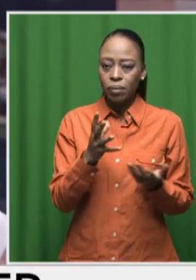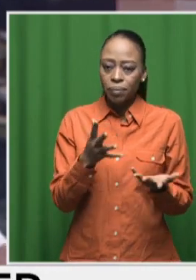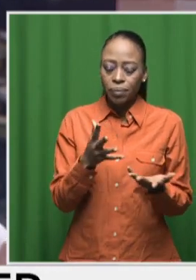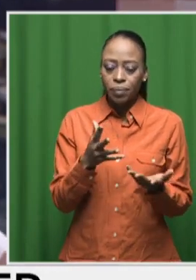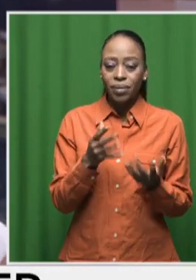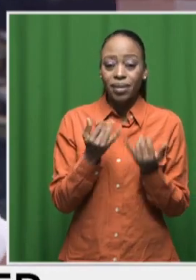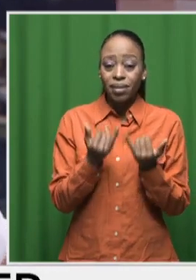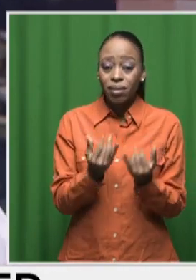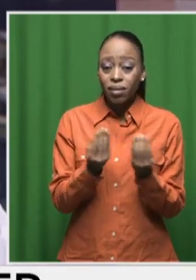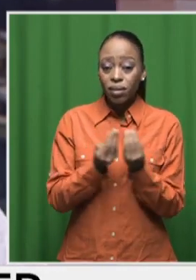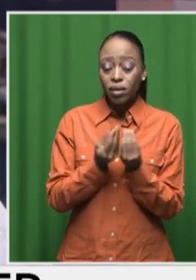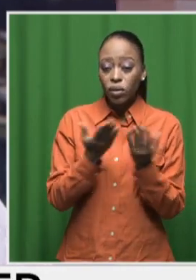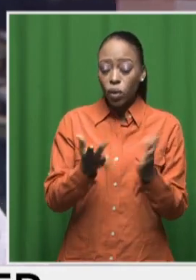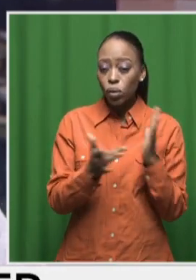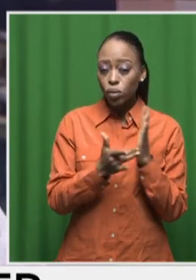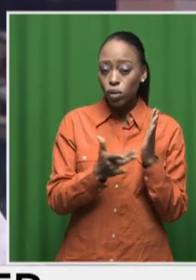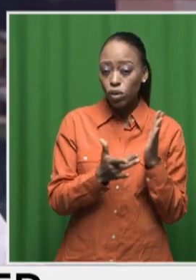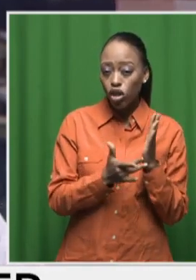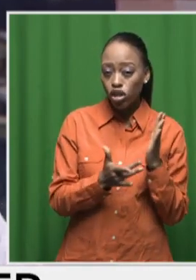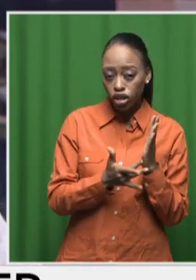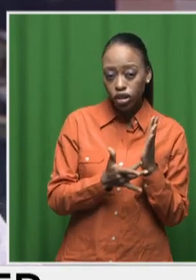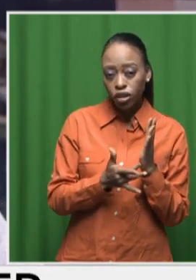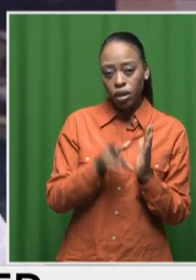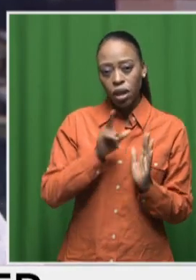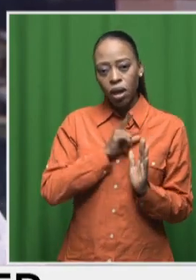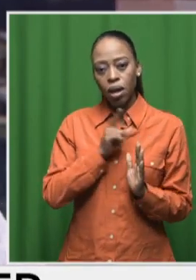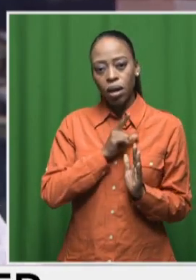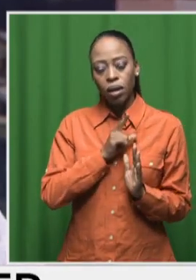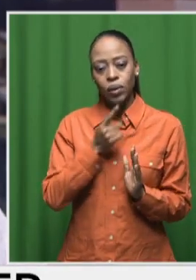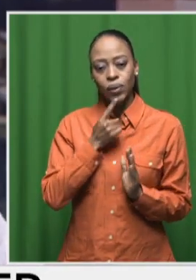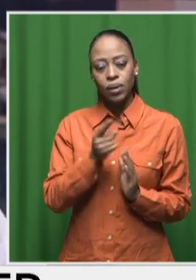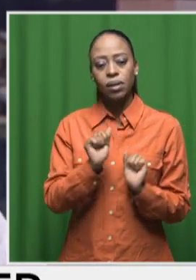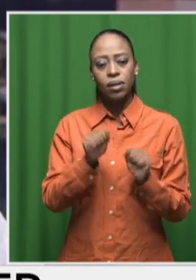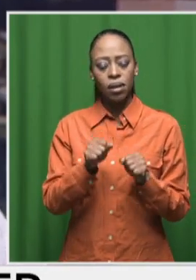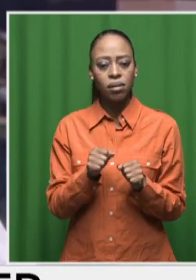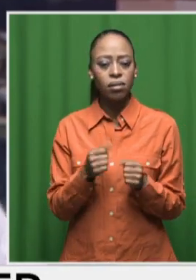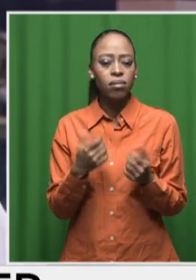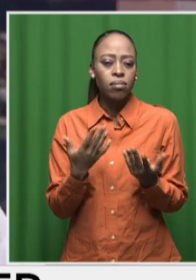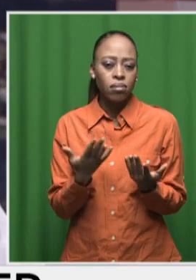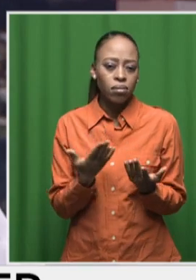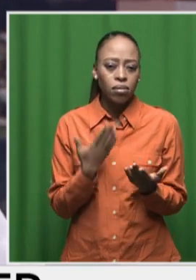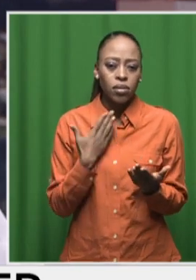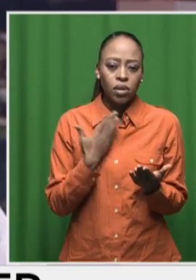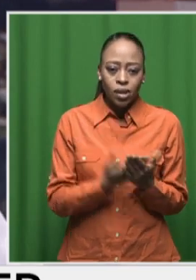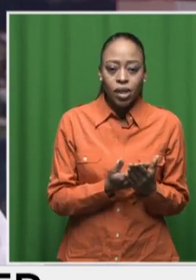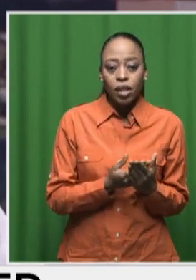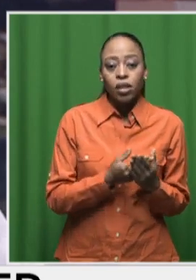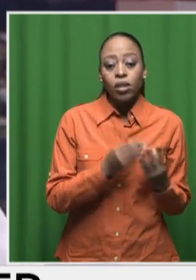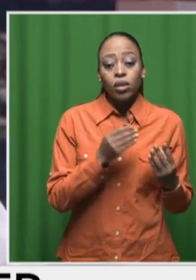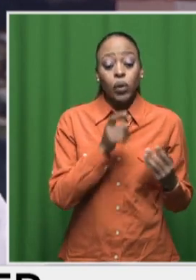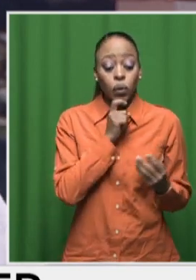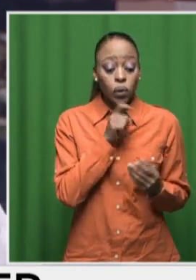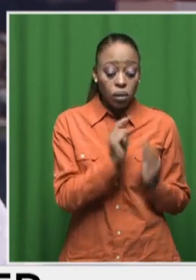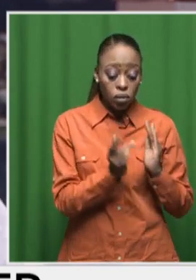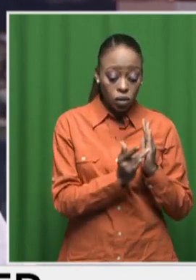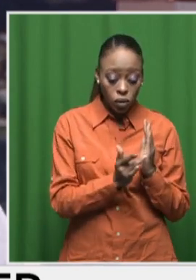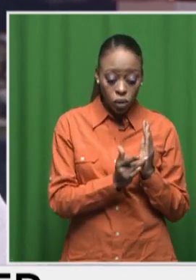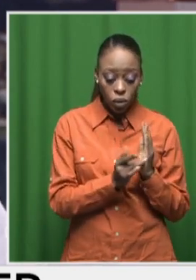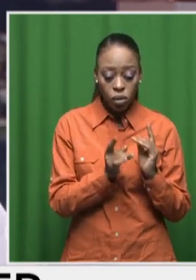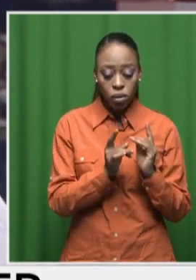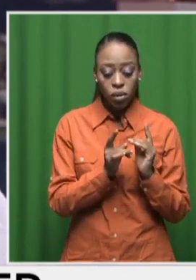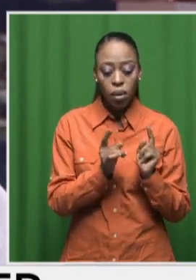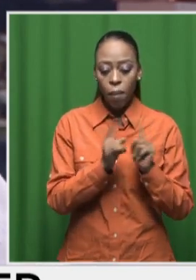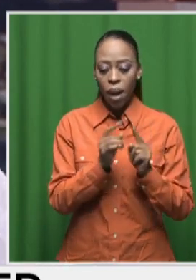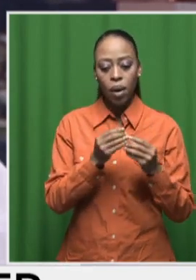looking, to bring these technologies in as a way to say, cool, well, you can own this technology belongs to